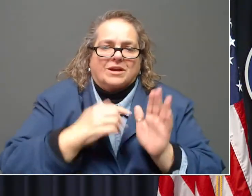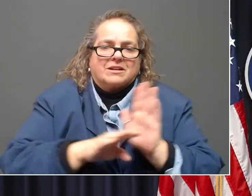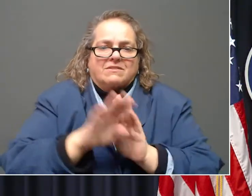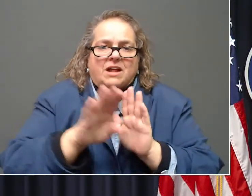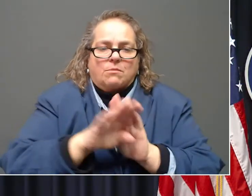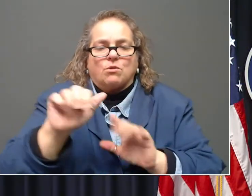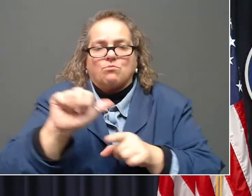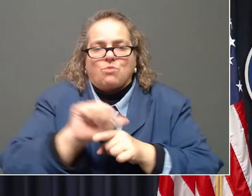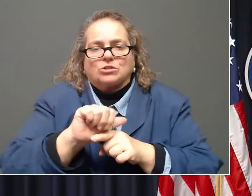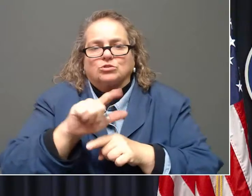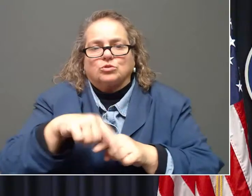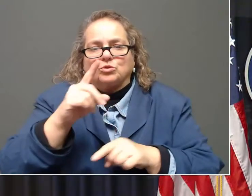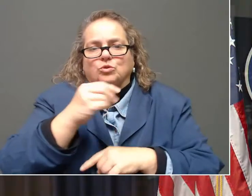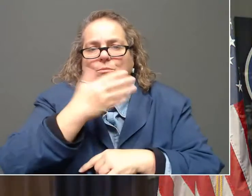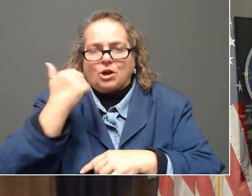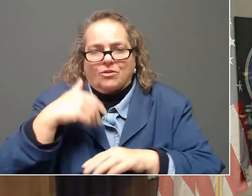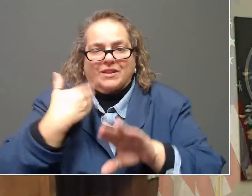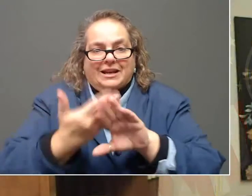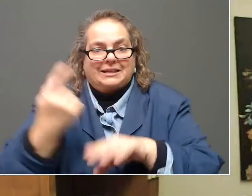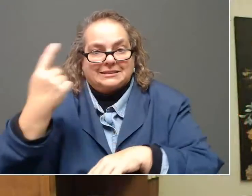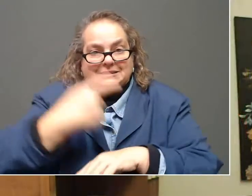much. I appreciate it. And back to you, Governor.